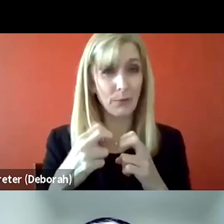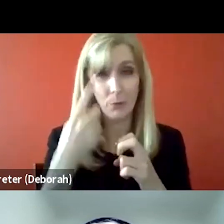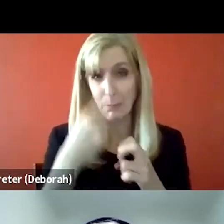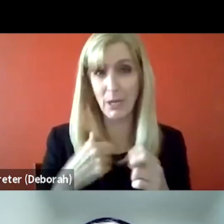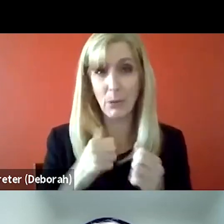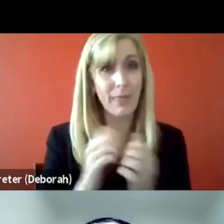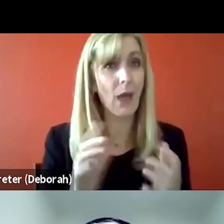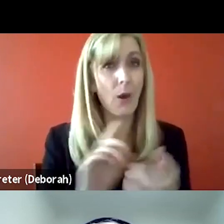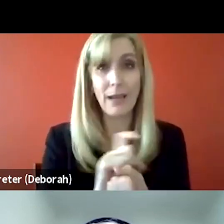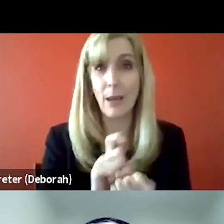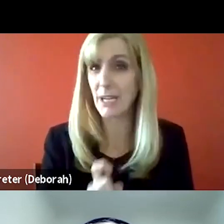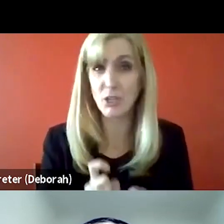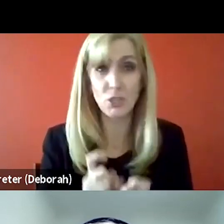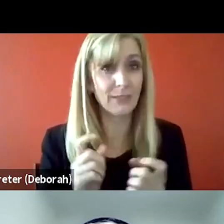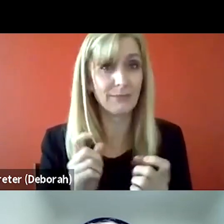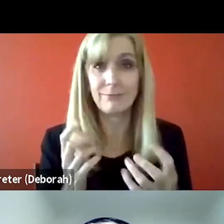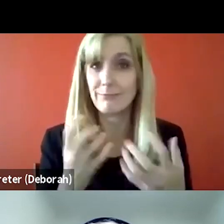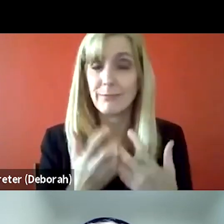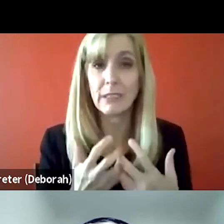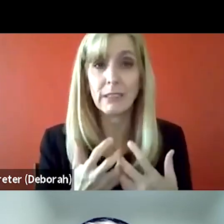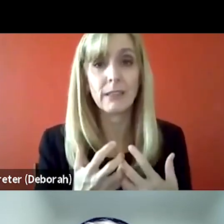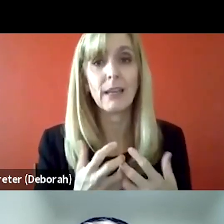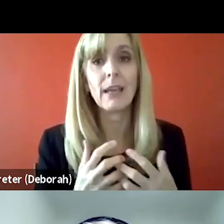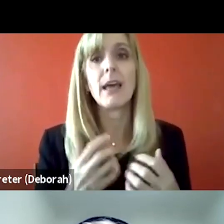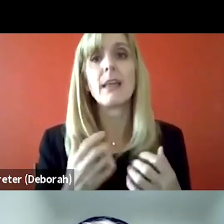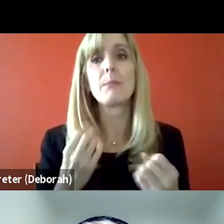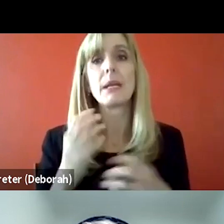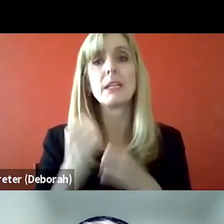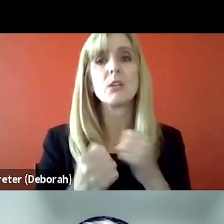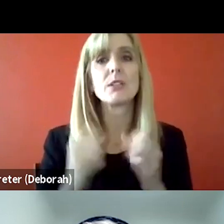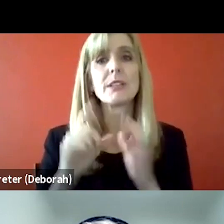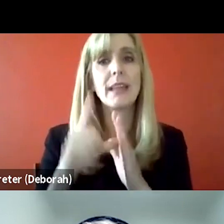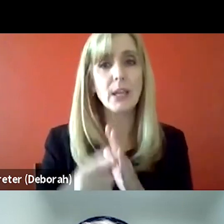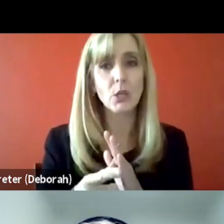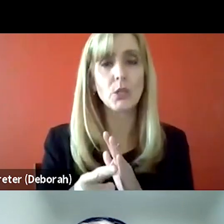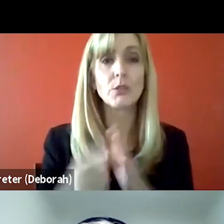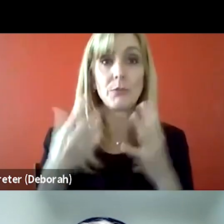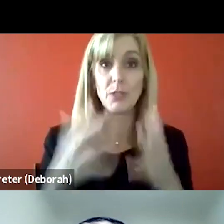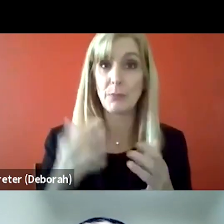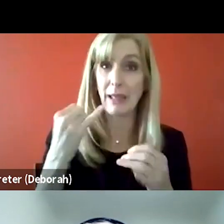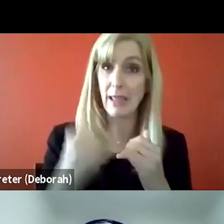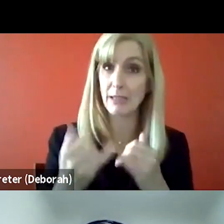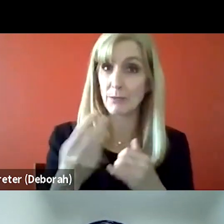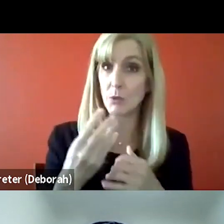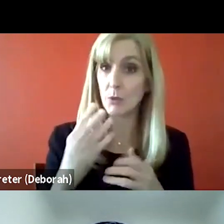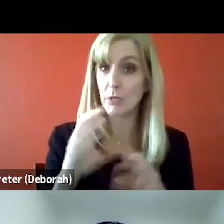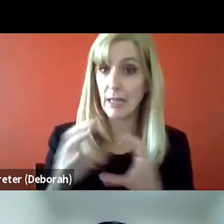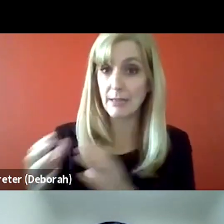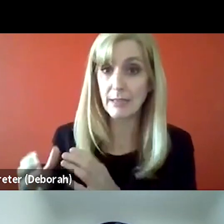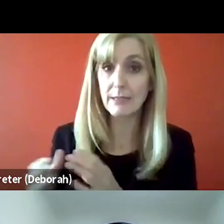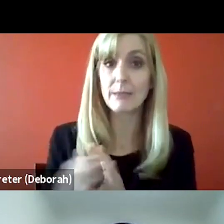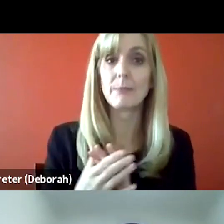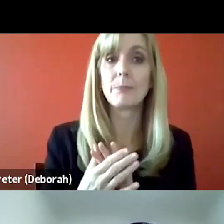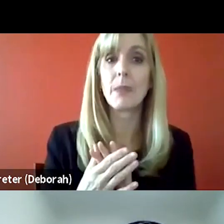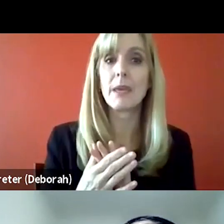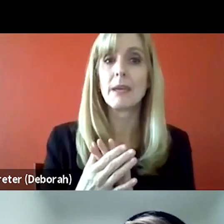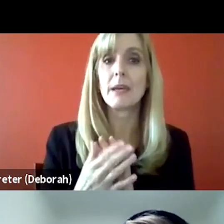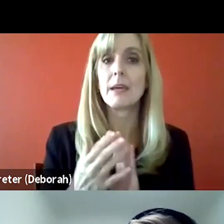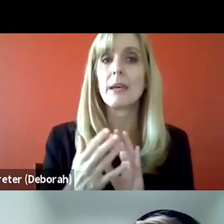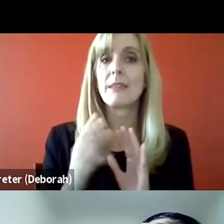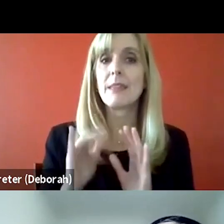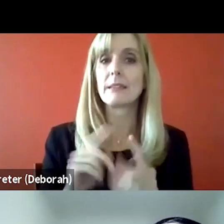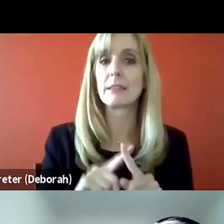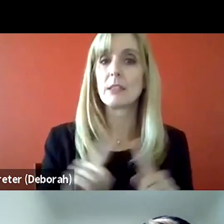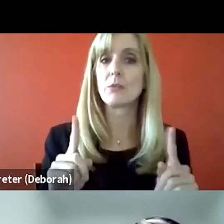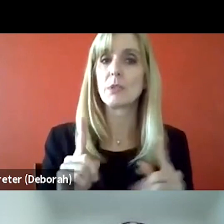accommodation, and went back years later to finish my last couple of classes, and I had coach services, and that was the difference